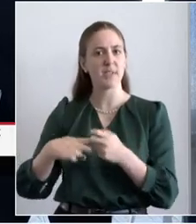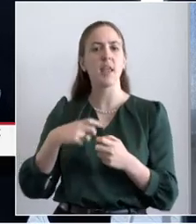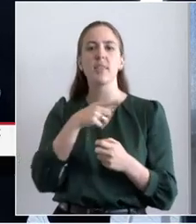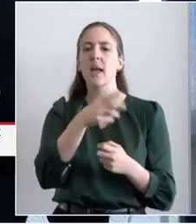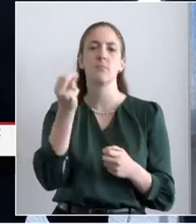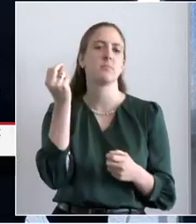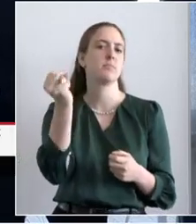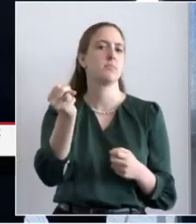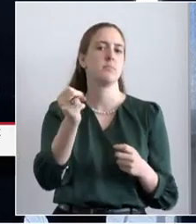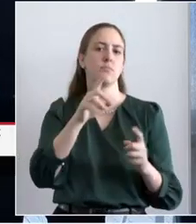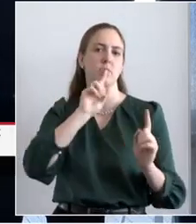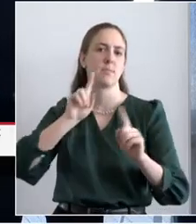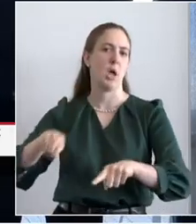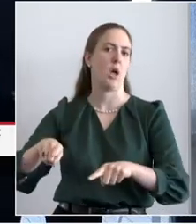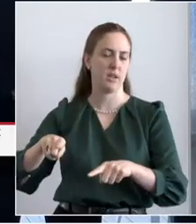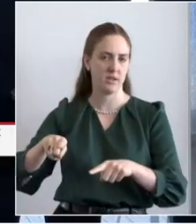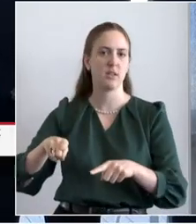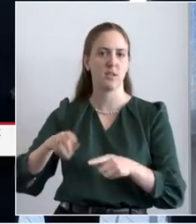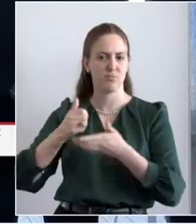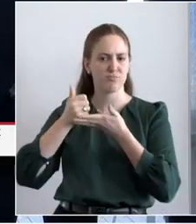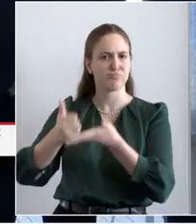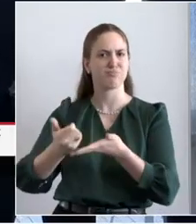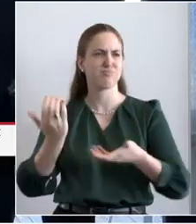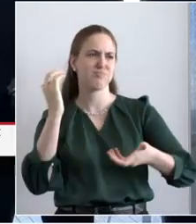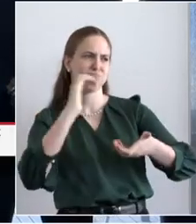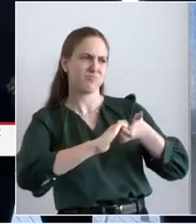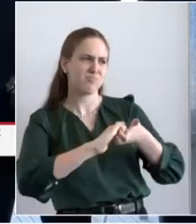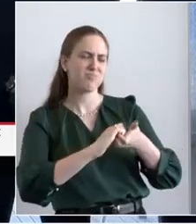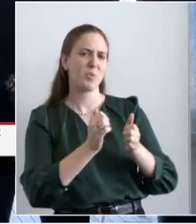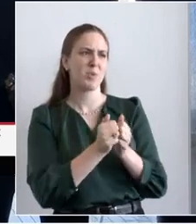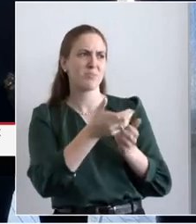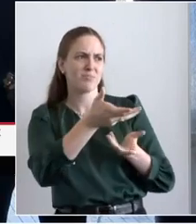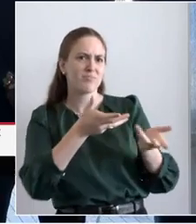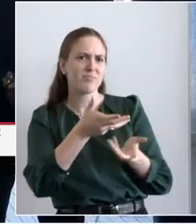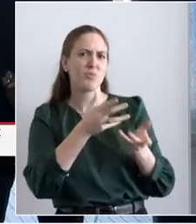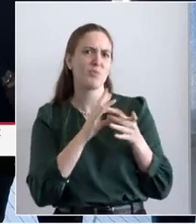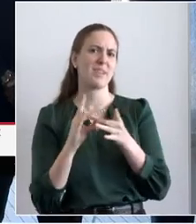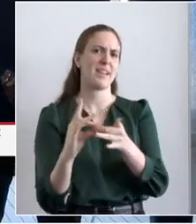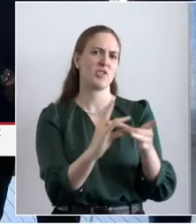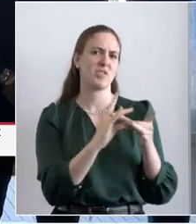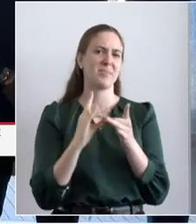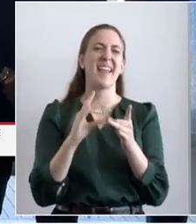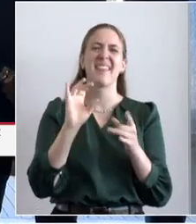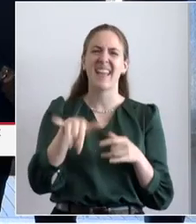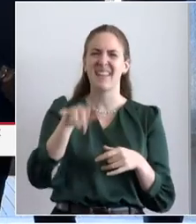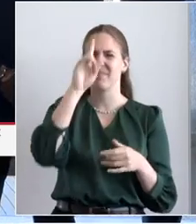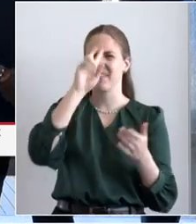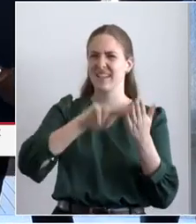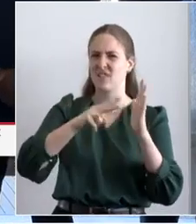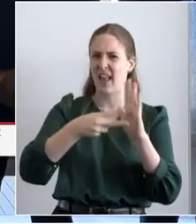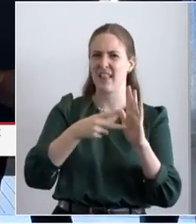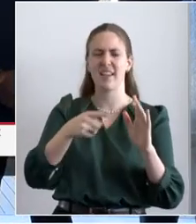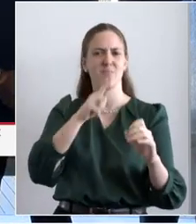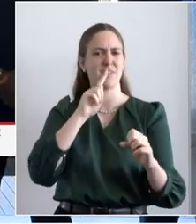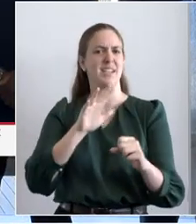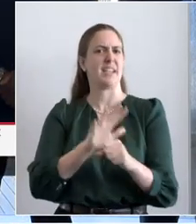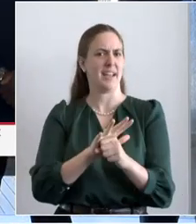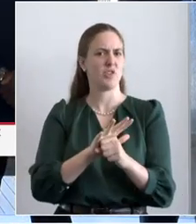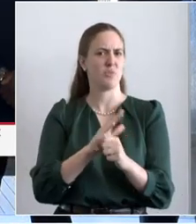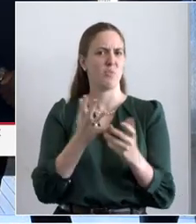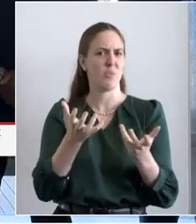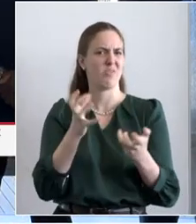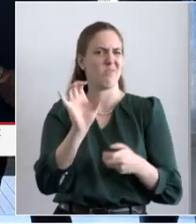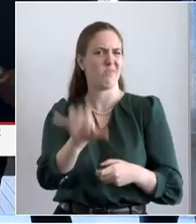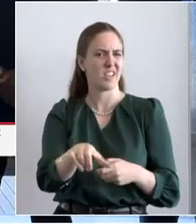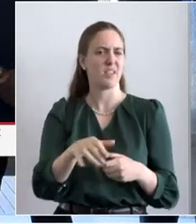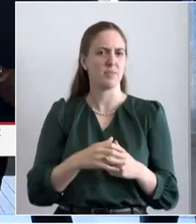we began to work with them to engineer relationships. And that is what the intentionality and dedication that we're looking for in this. And